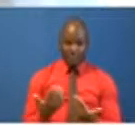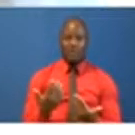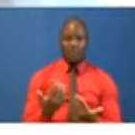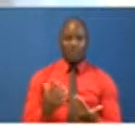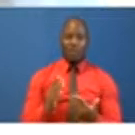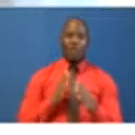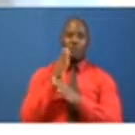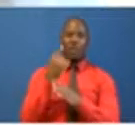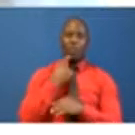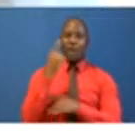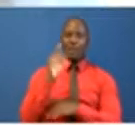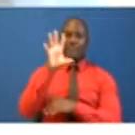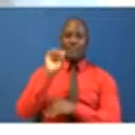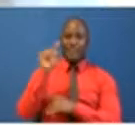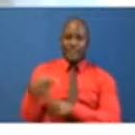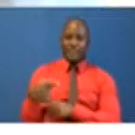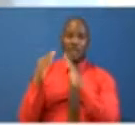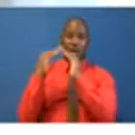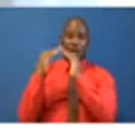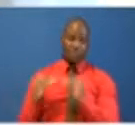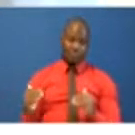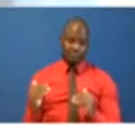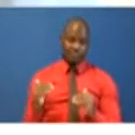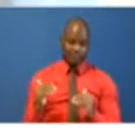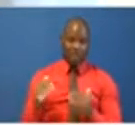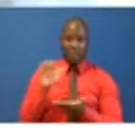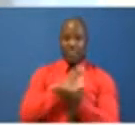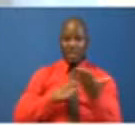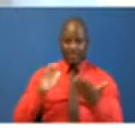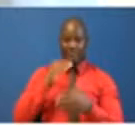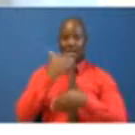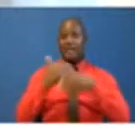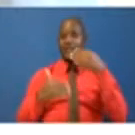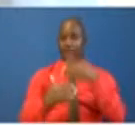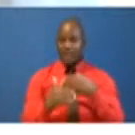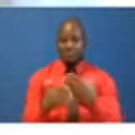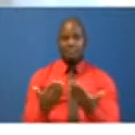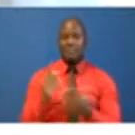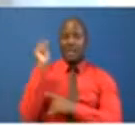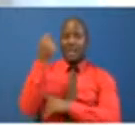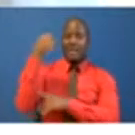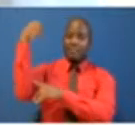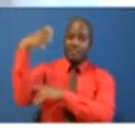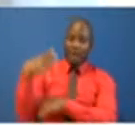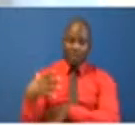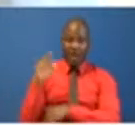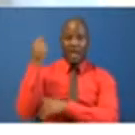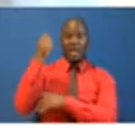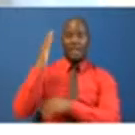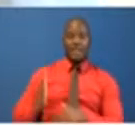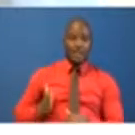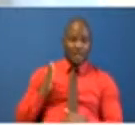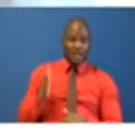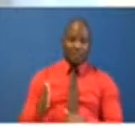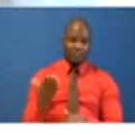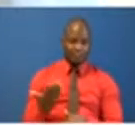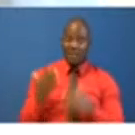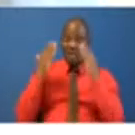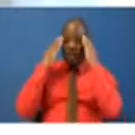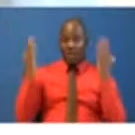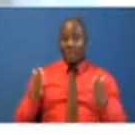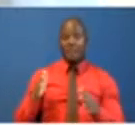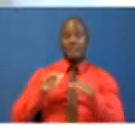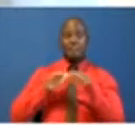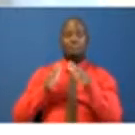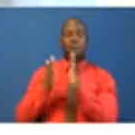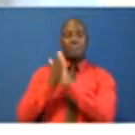over 150 000 houses on the basis of infrastructure that's kenya power kenya railway i don't know bus